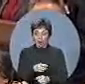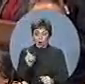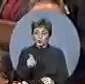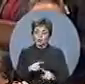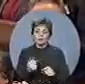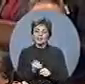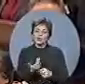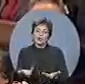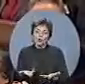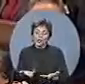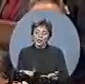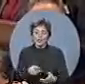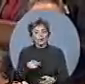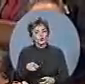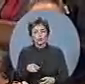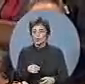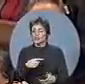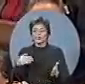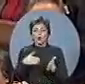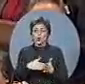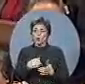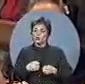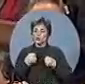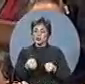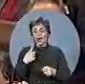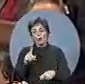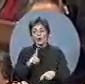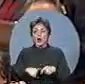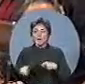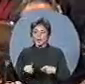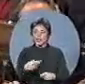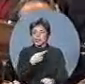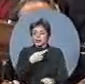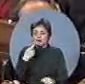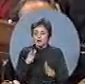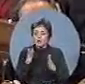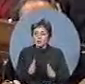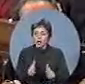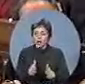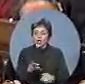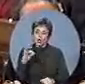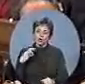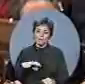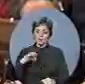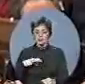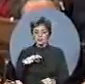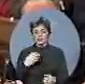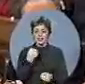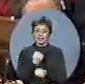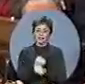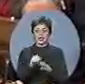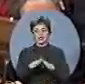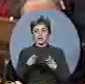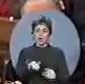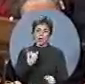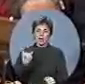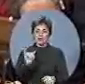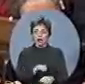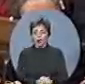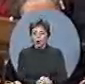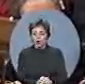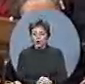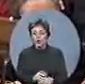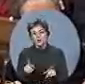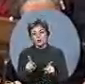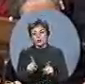serious crimes. They fought our attempts to increase mandatory minimum sentences. They want to weaken terrorism laws. The only thing they have been consistent about, they've been complaining